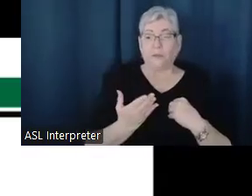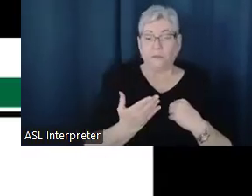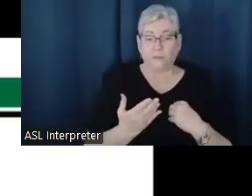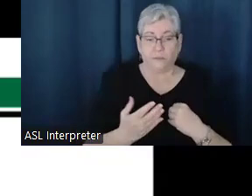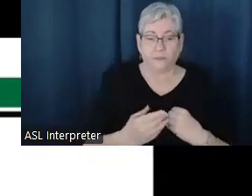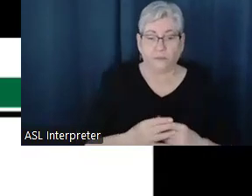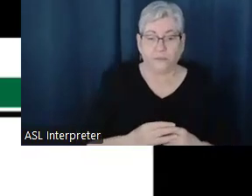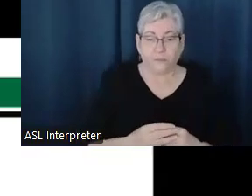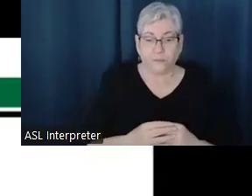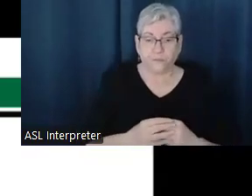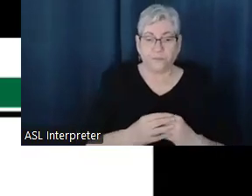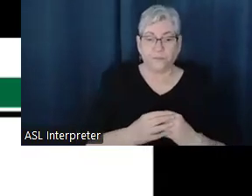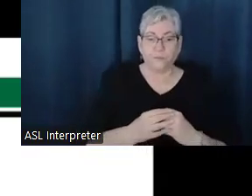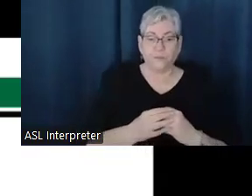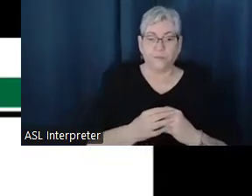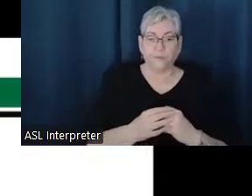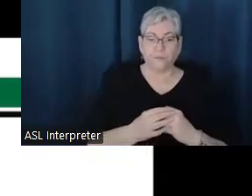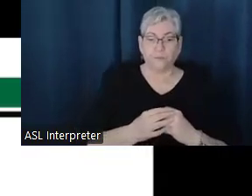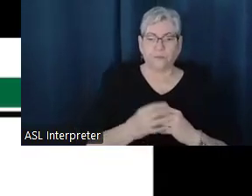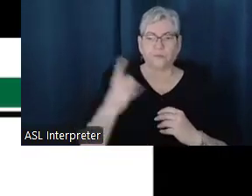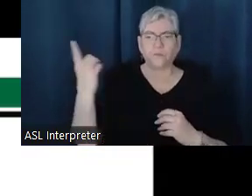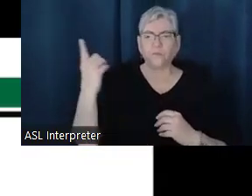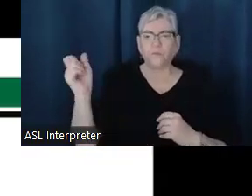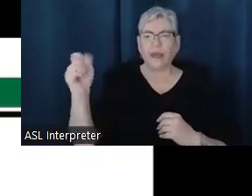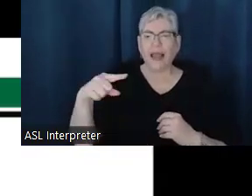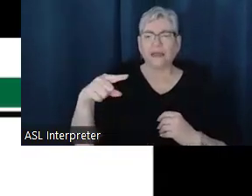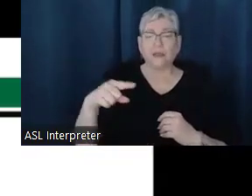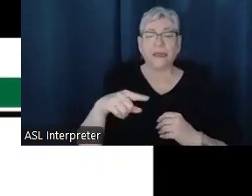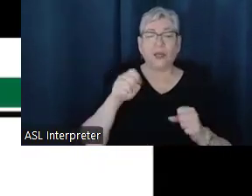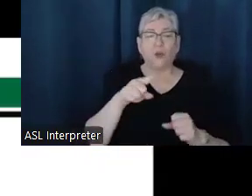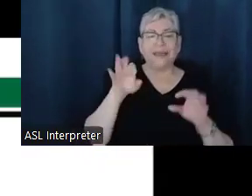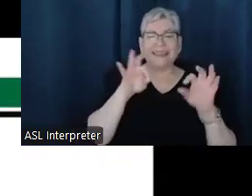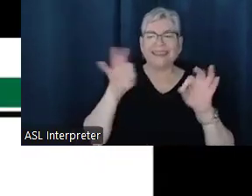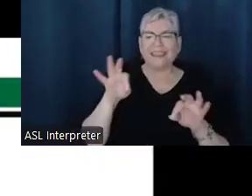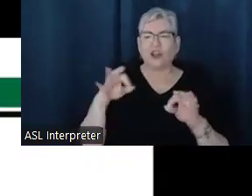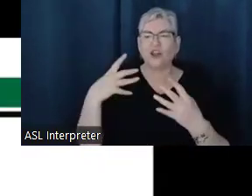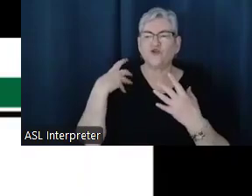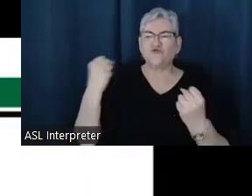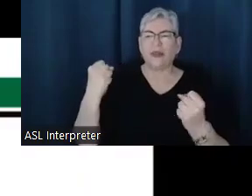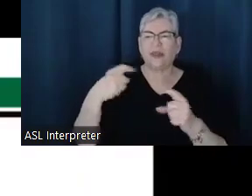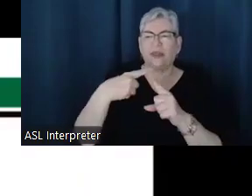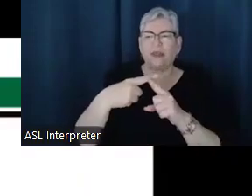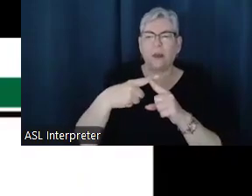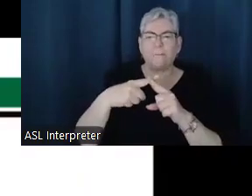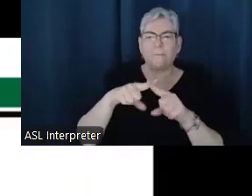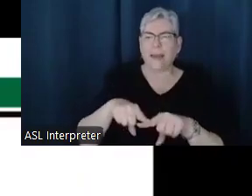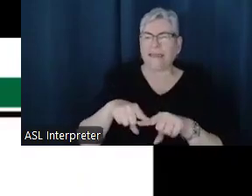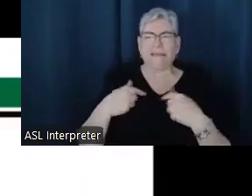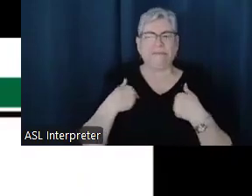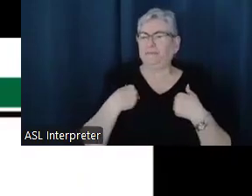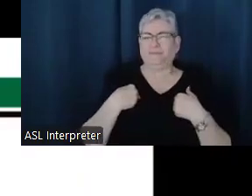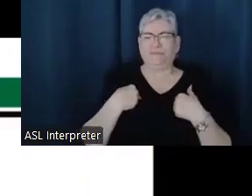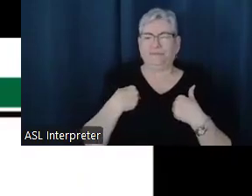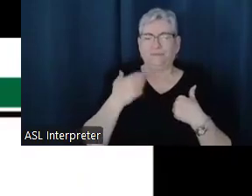now. Someone asked if, can you explain the strength-based? I am unsure if I know the